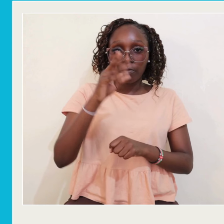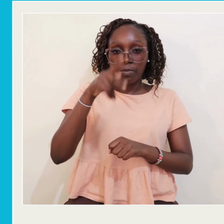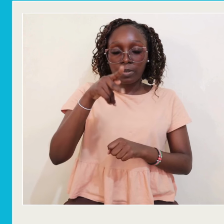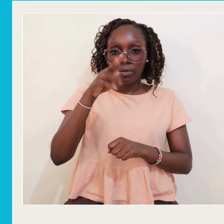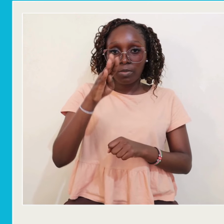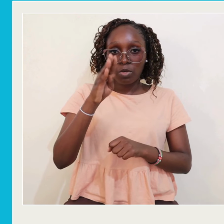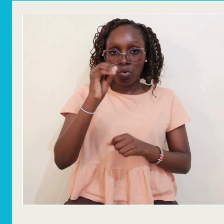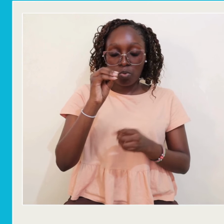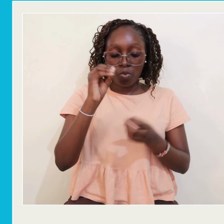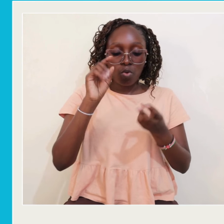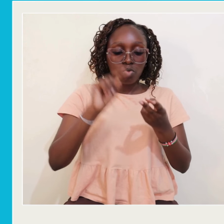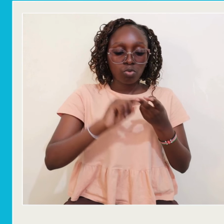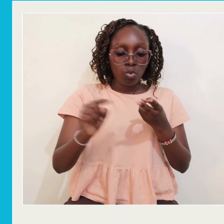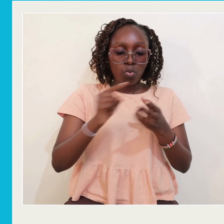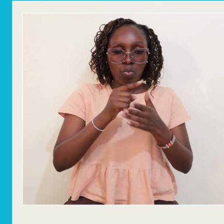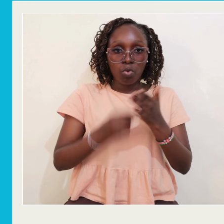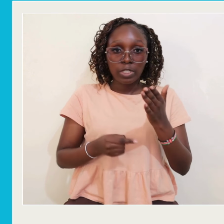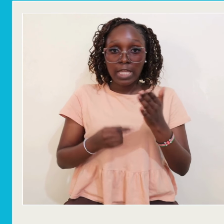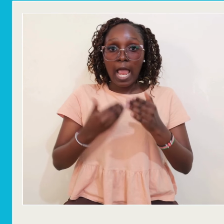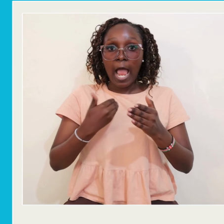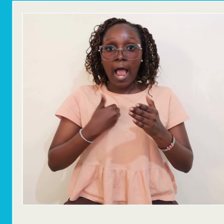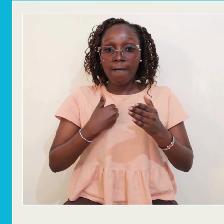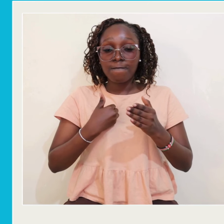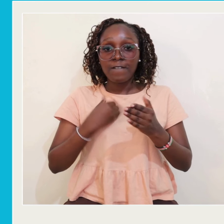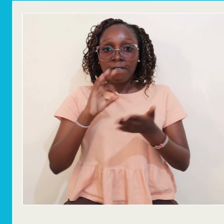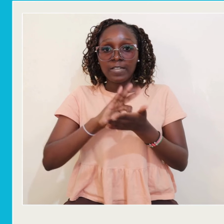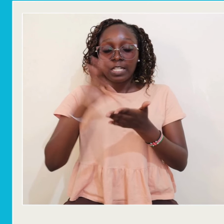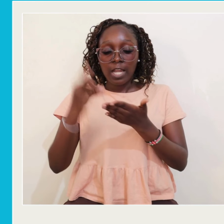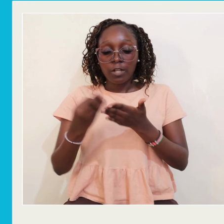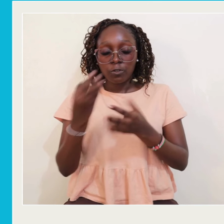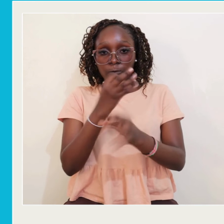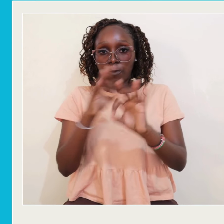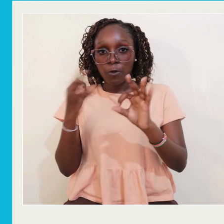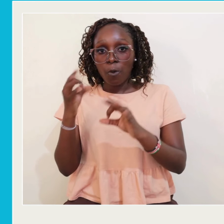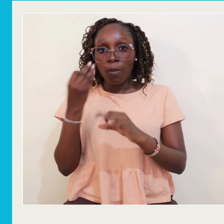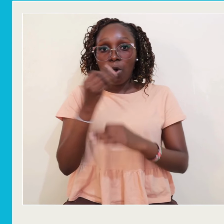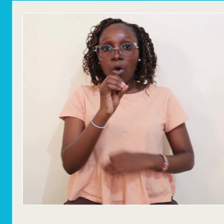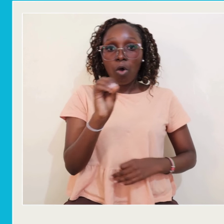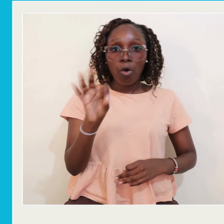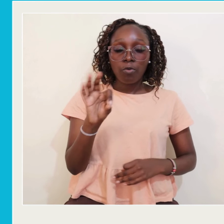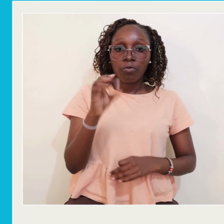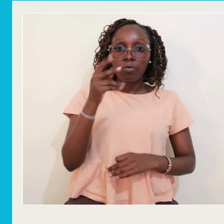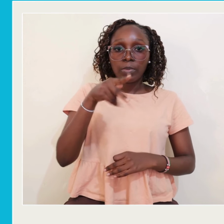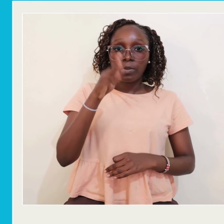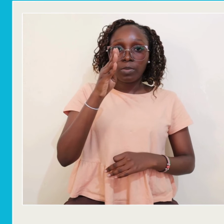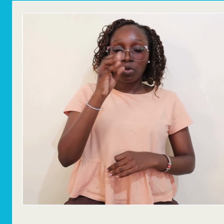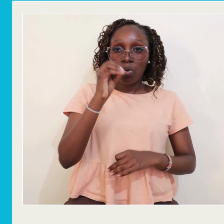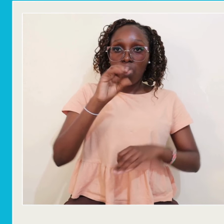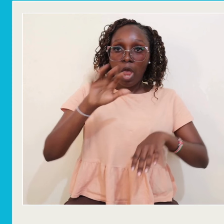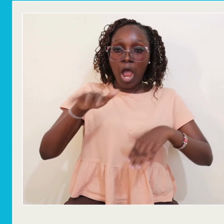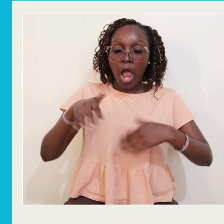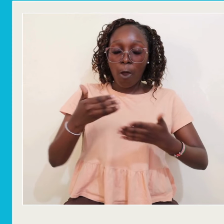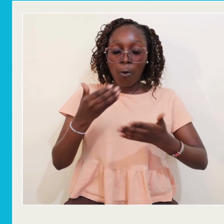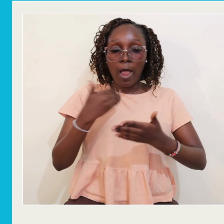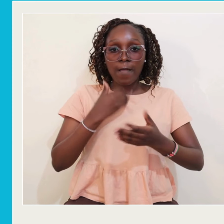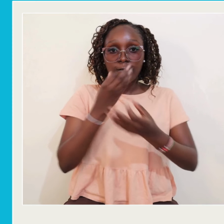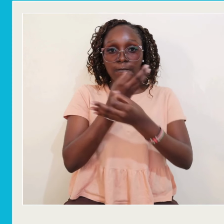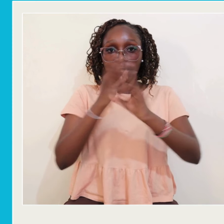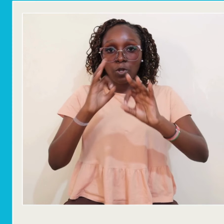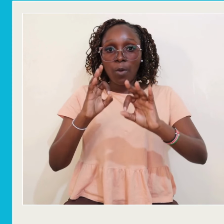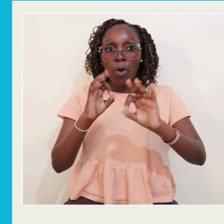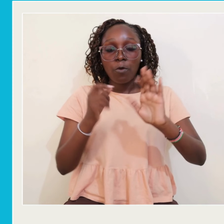PBOs. Secondly, it secures fundamental freedoms of PBOs by safeguarding freedoms